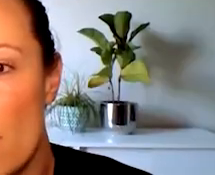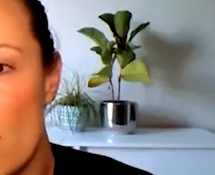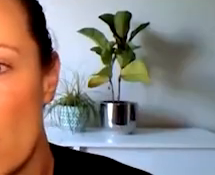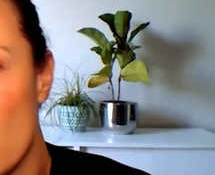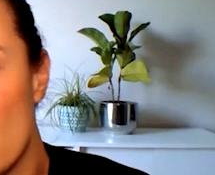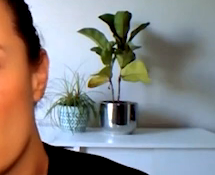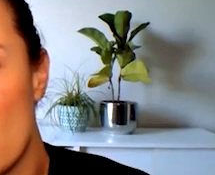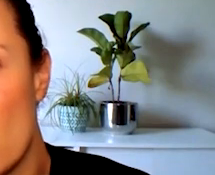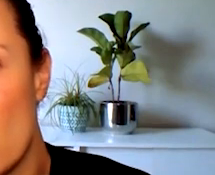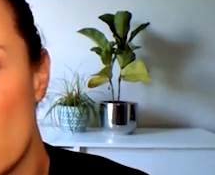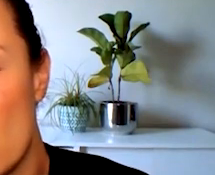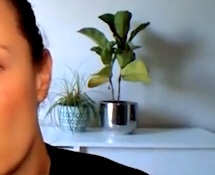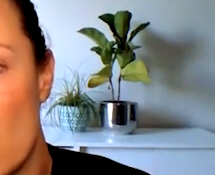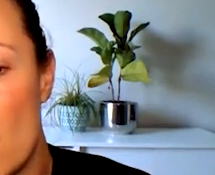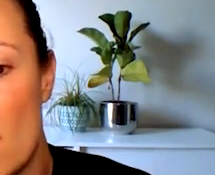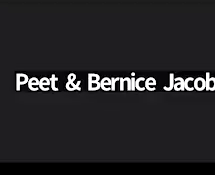arrive.